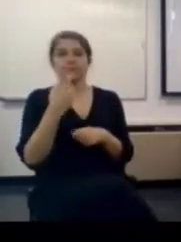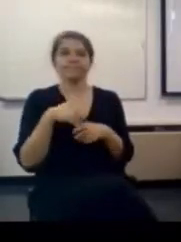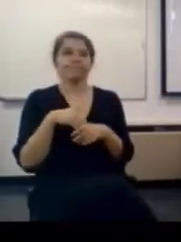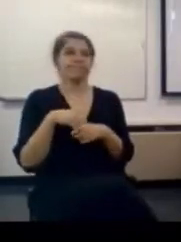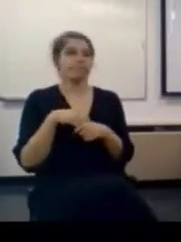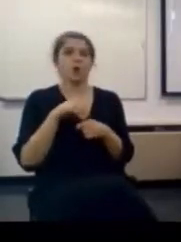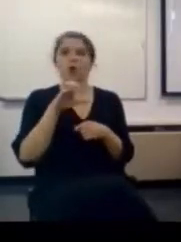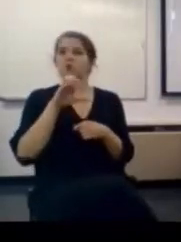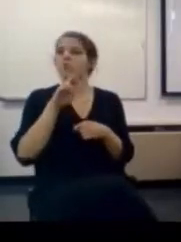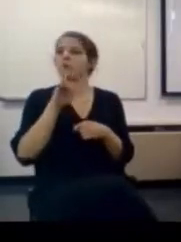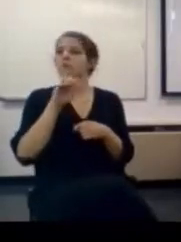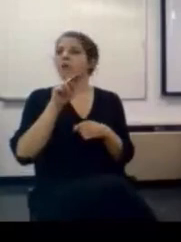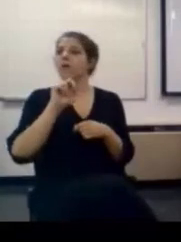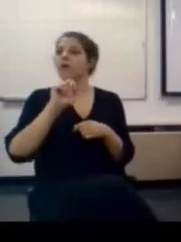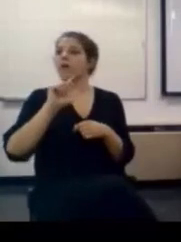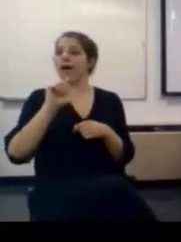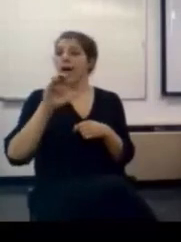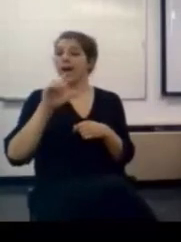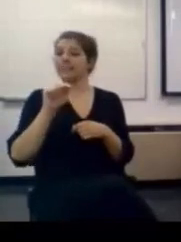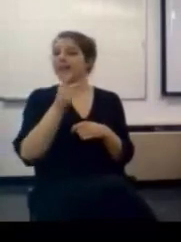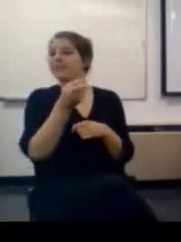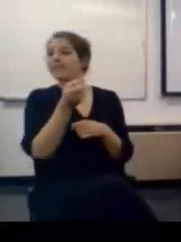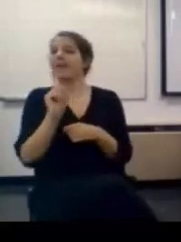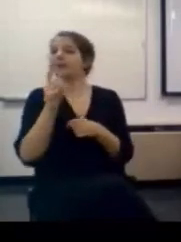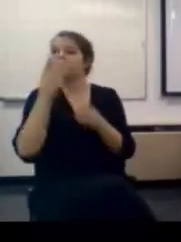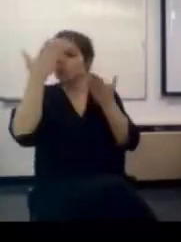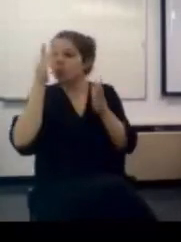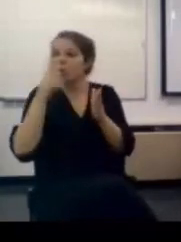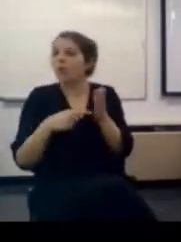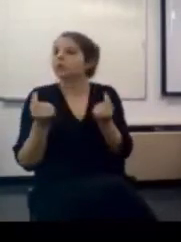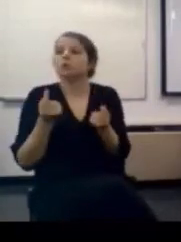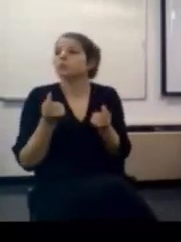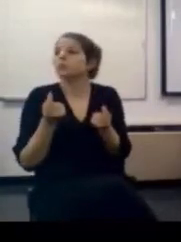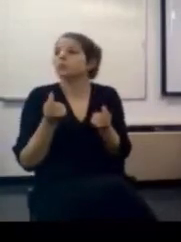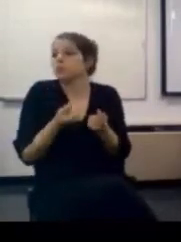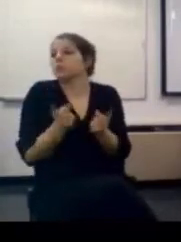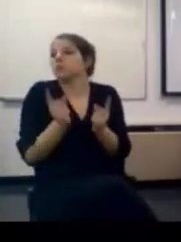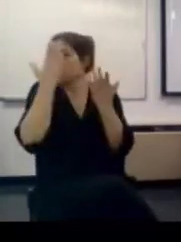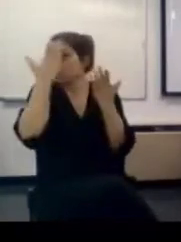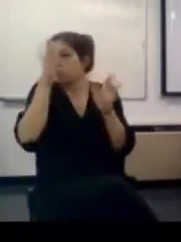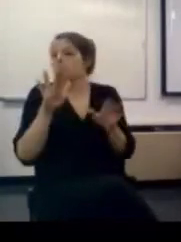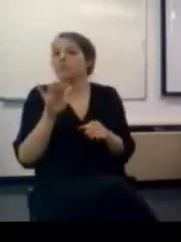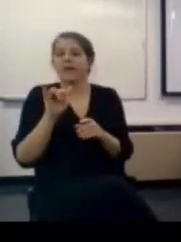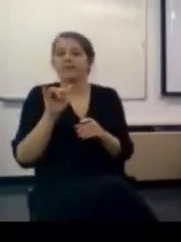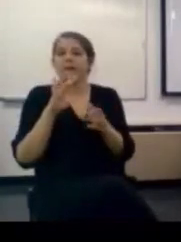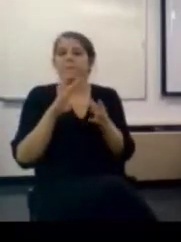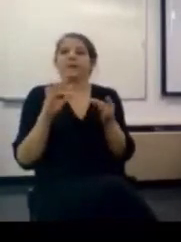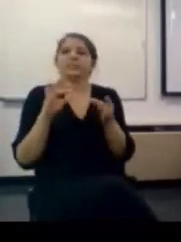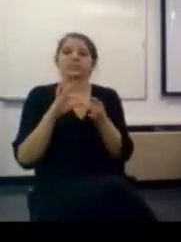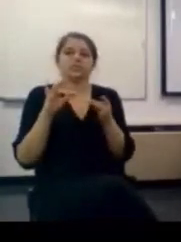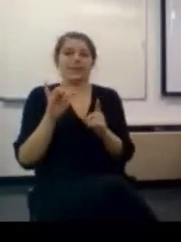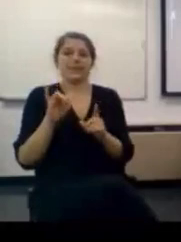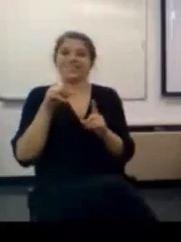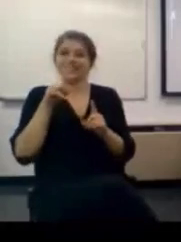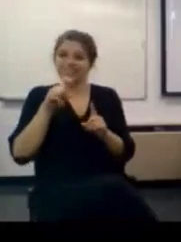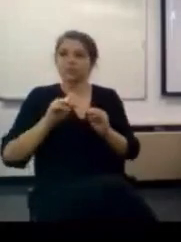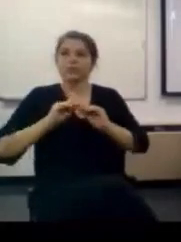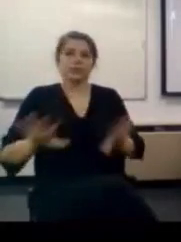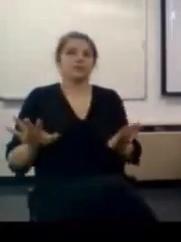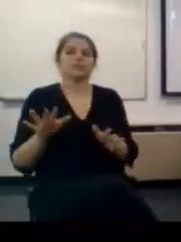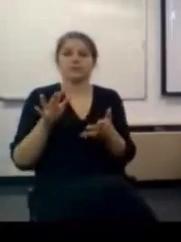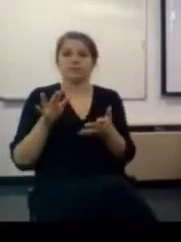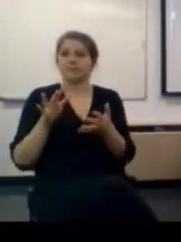flight, something short of, you know, a criminal act, they really don't know what to do in real time. Right. And so that's something,